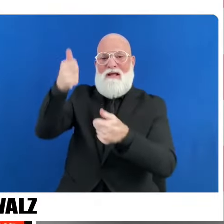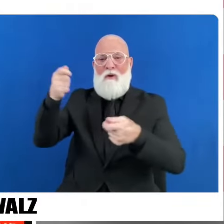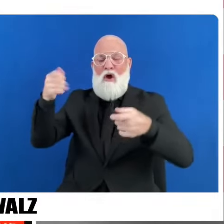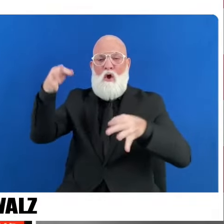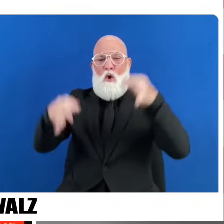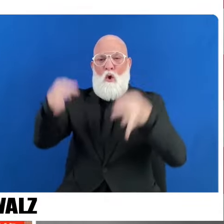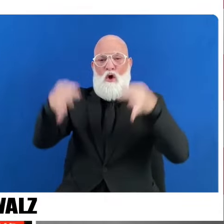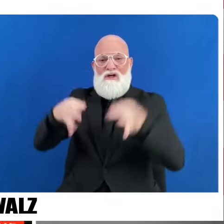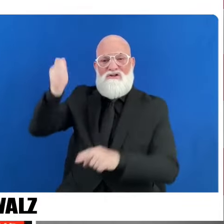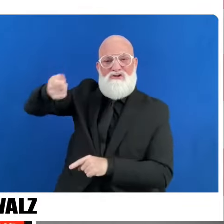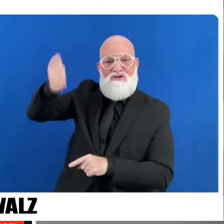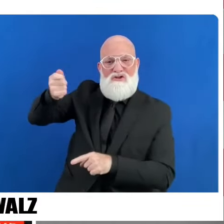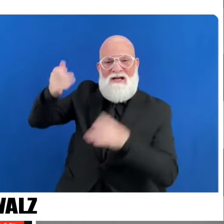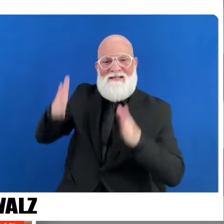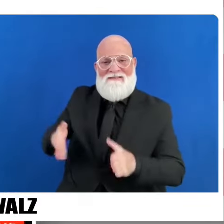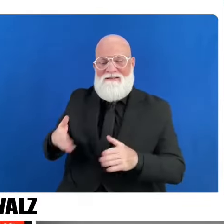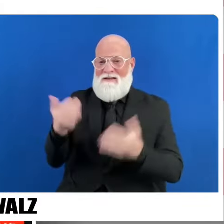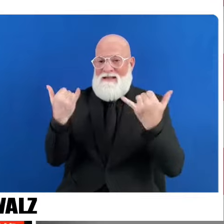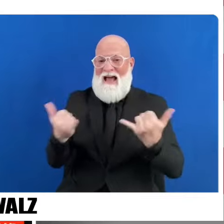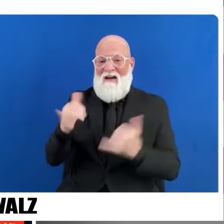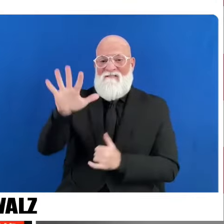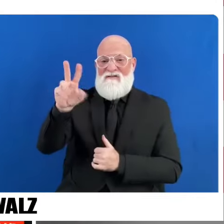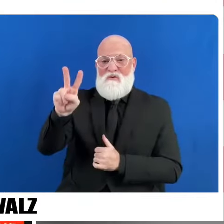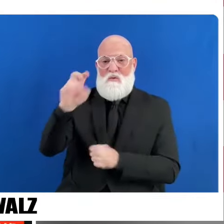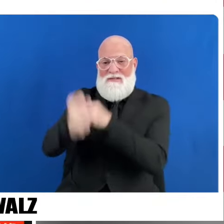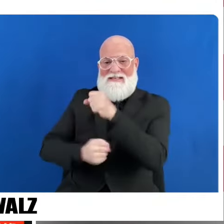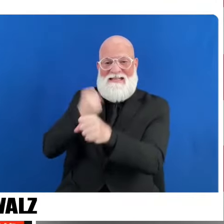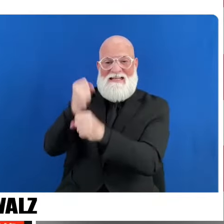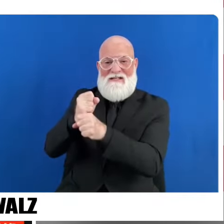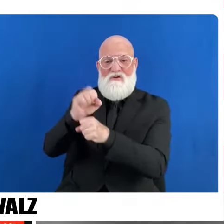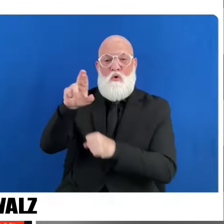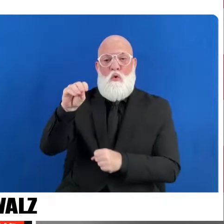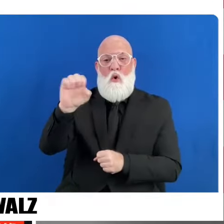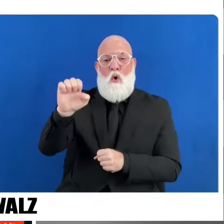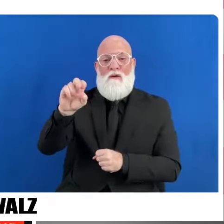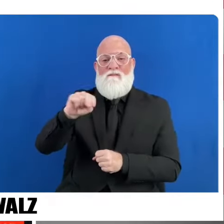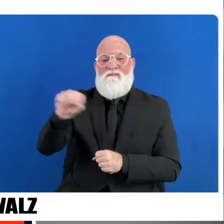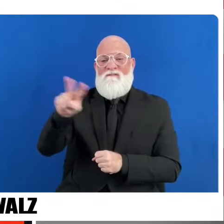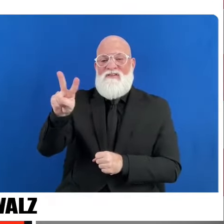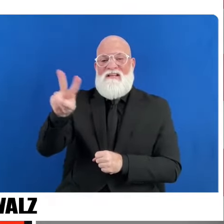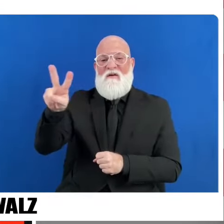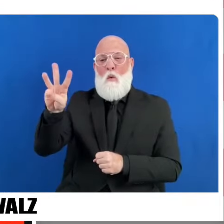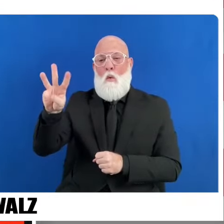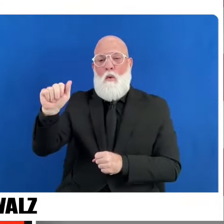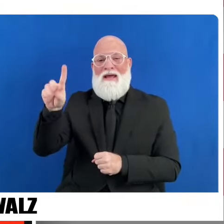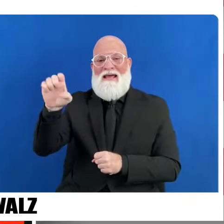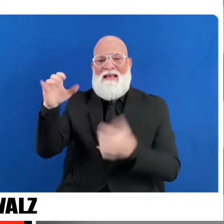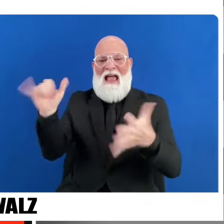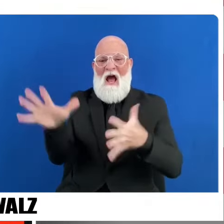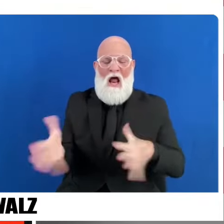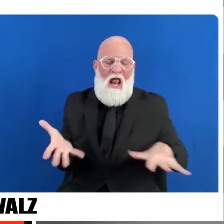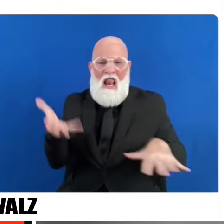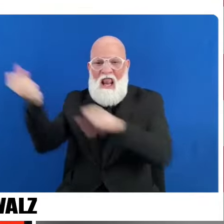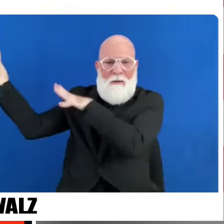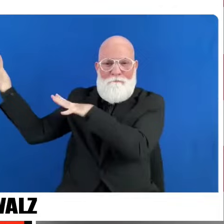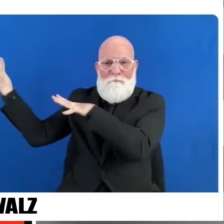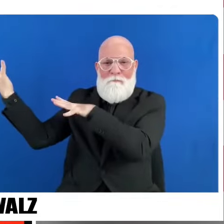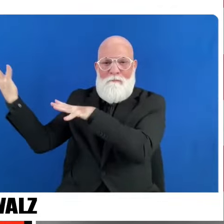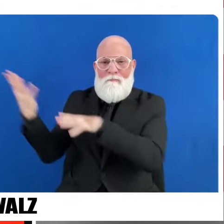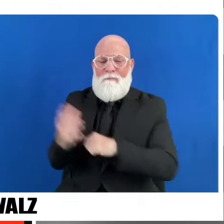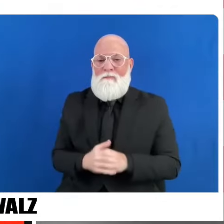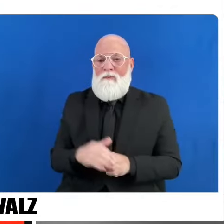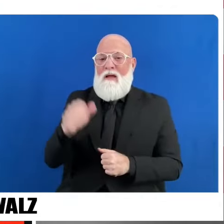then he tells us, oh, we send it to the states. It's a beautiful thing. Amanda Zaworski would disagree with you on it's a beautiful thing. A